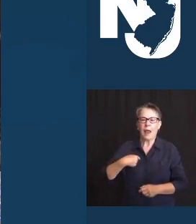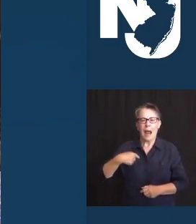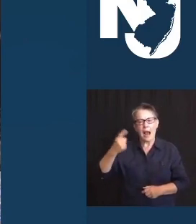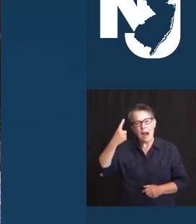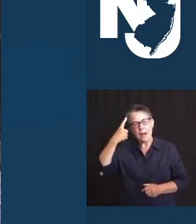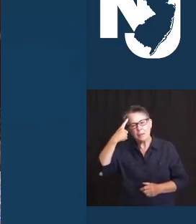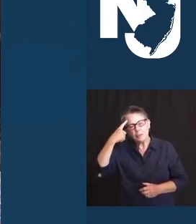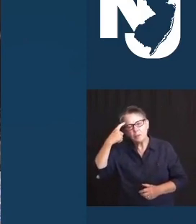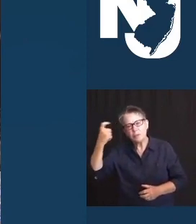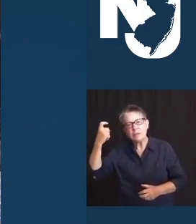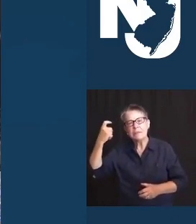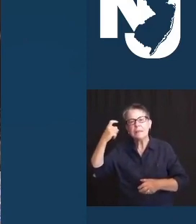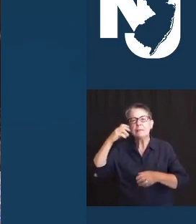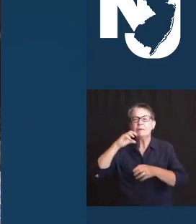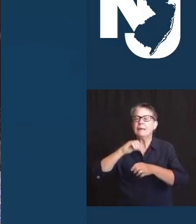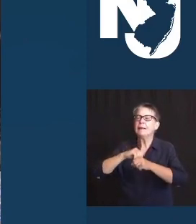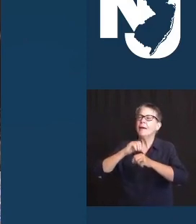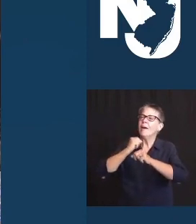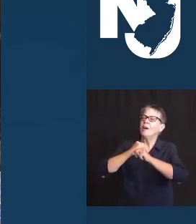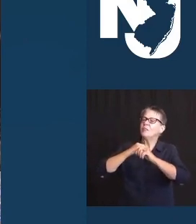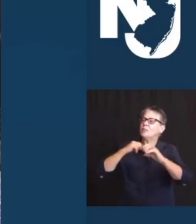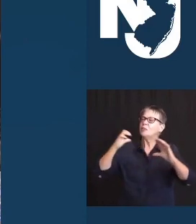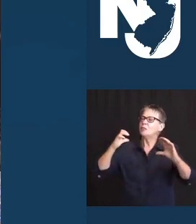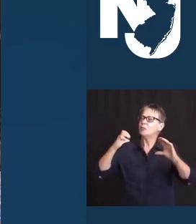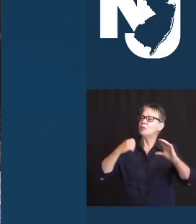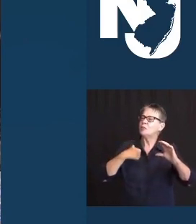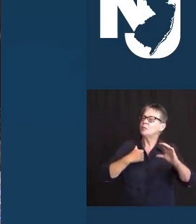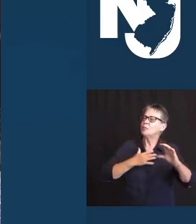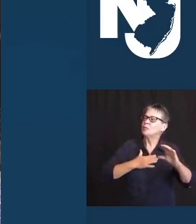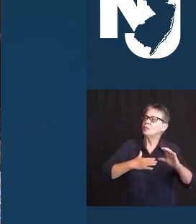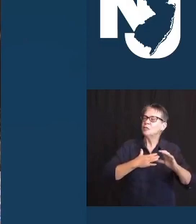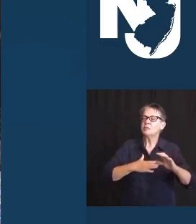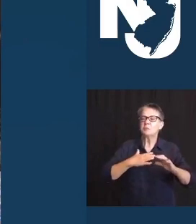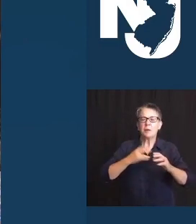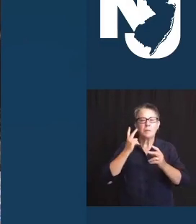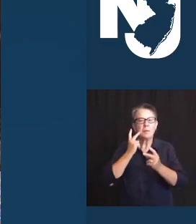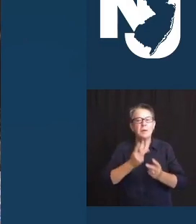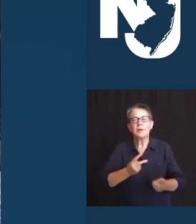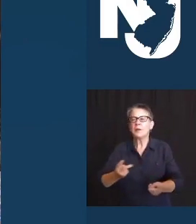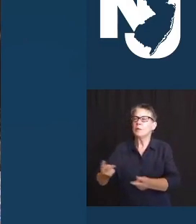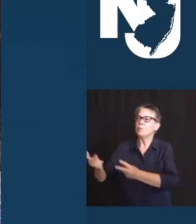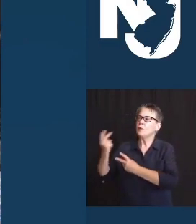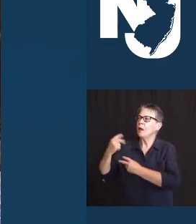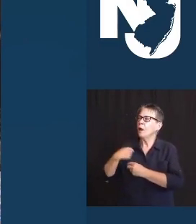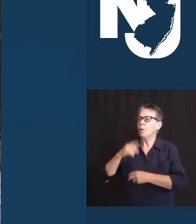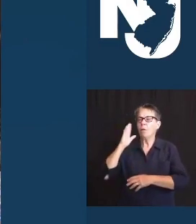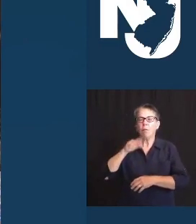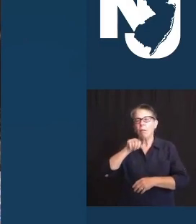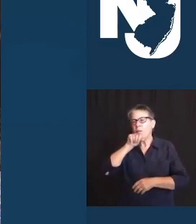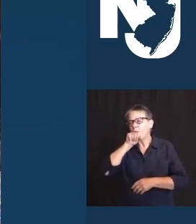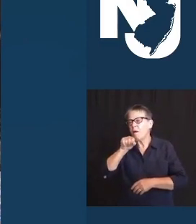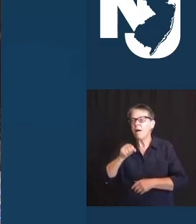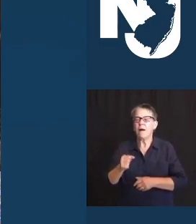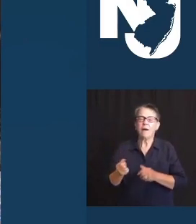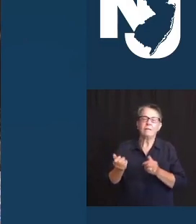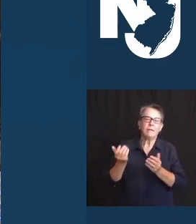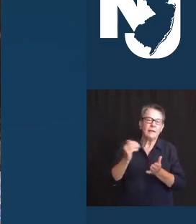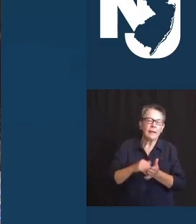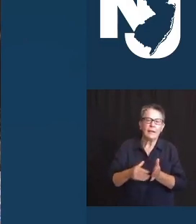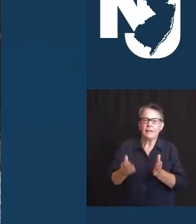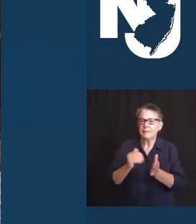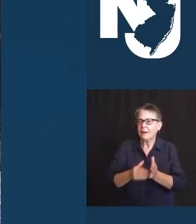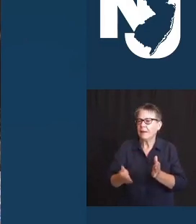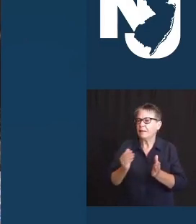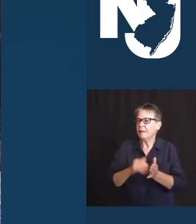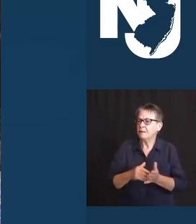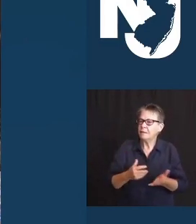stardust melody, the memory of love's refrain." May God bless them both, and we thank Dominic for his years of service